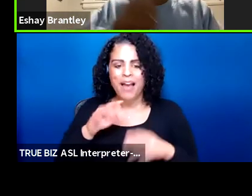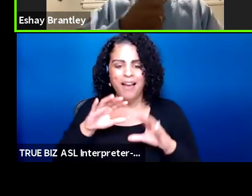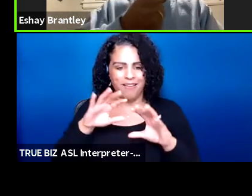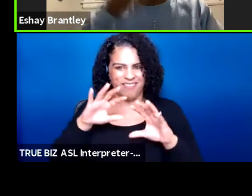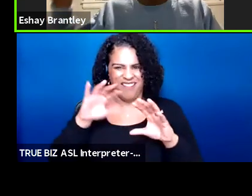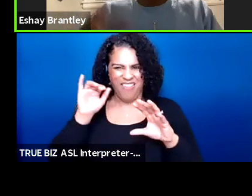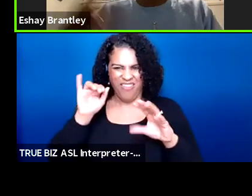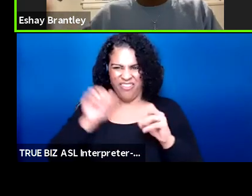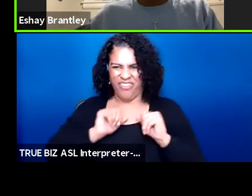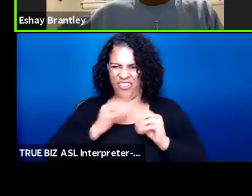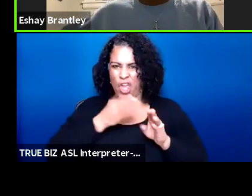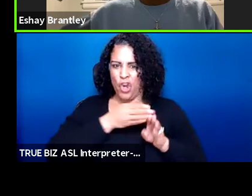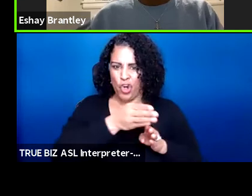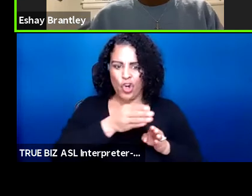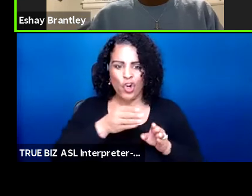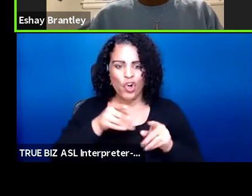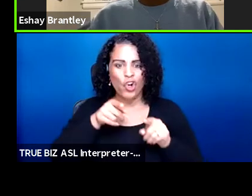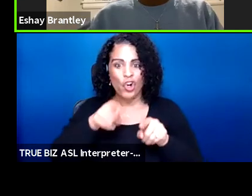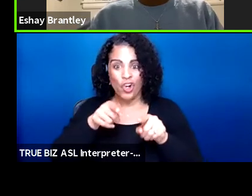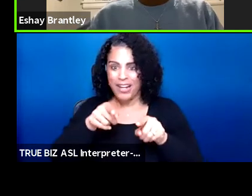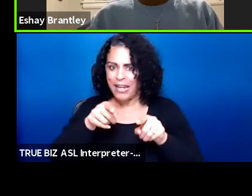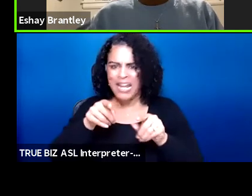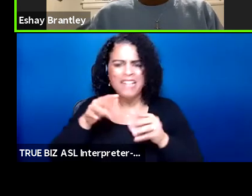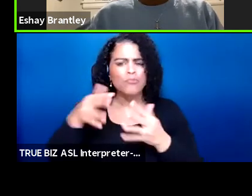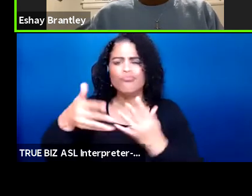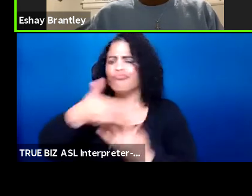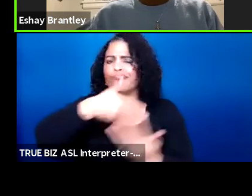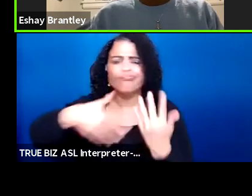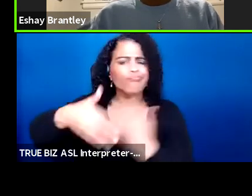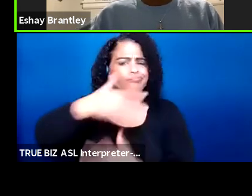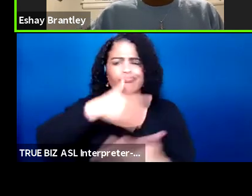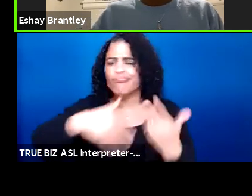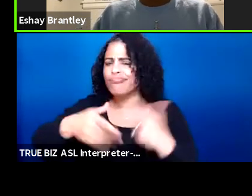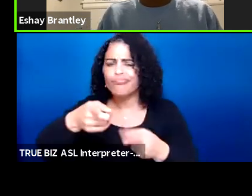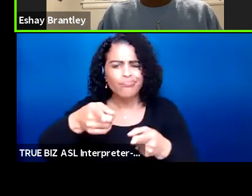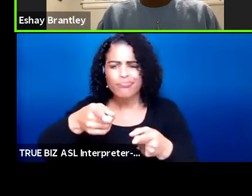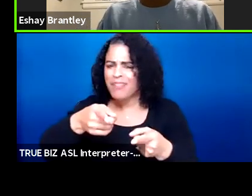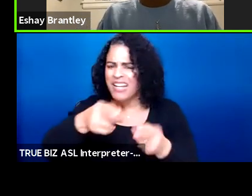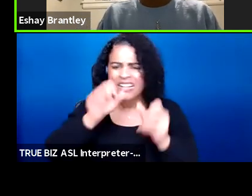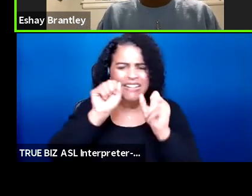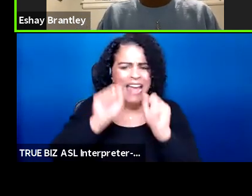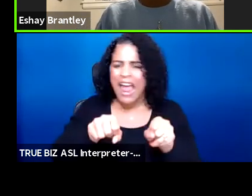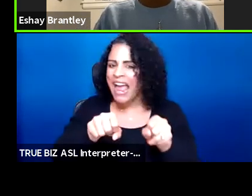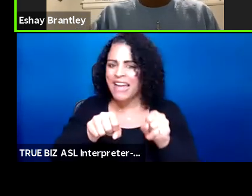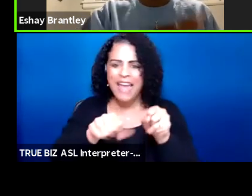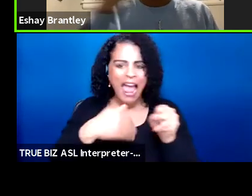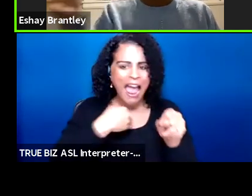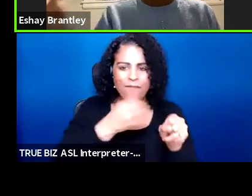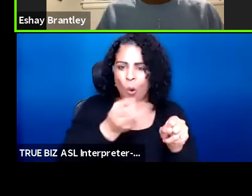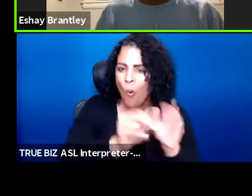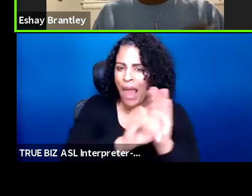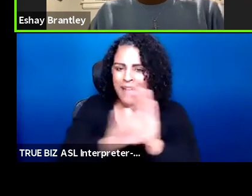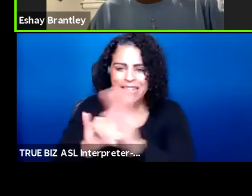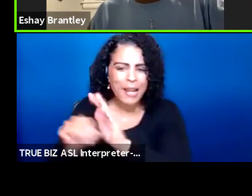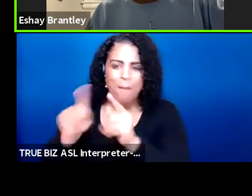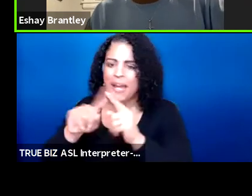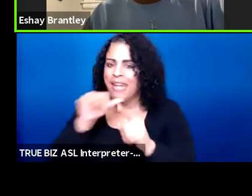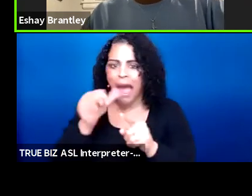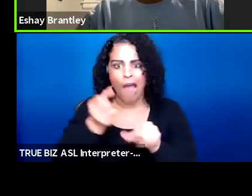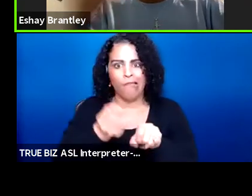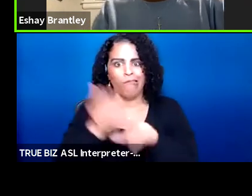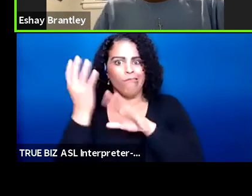without removing people's identity. Yeah. You know what I'm saying? And yeah, I don't know if we went on this one question for